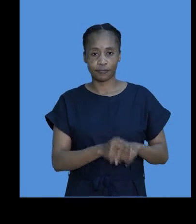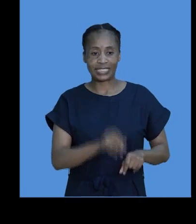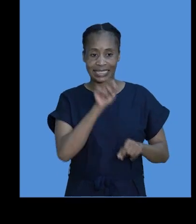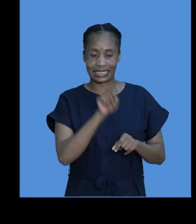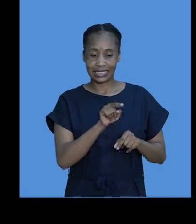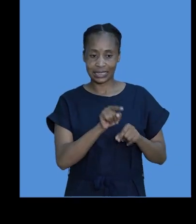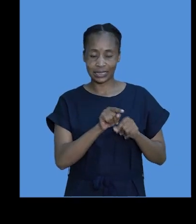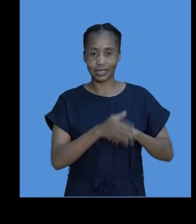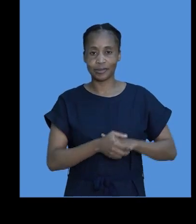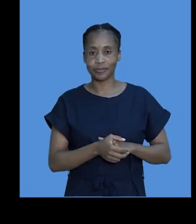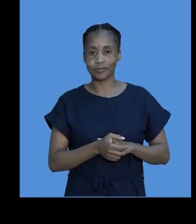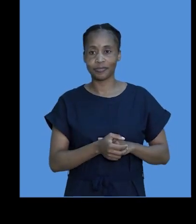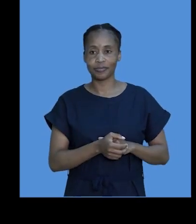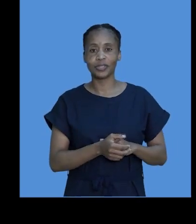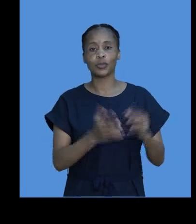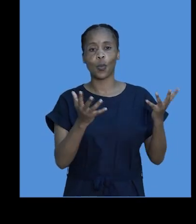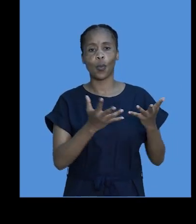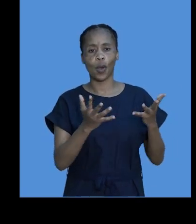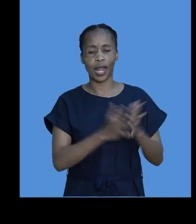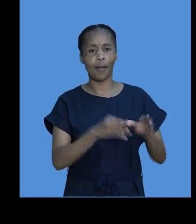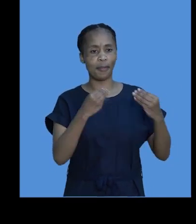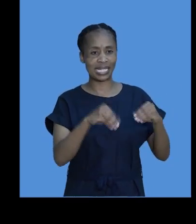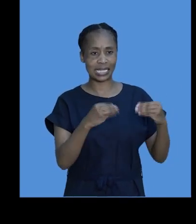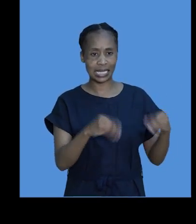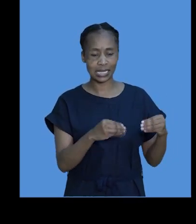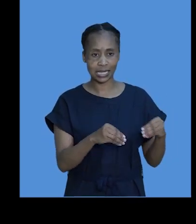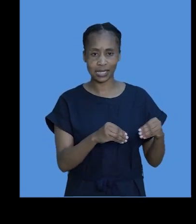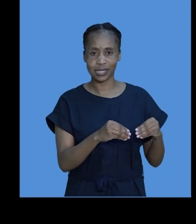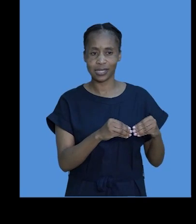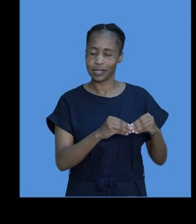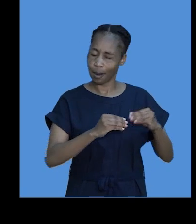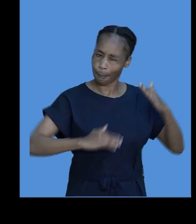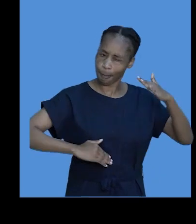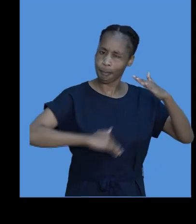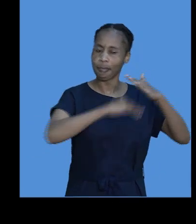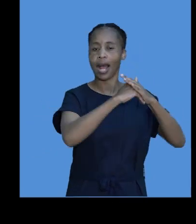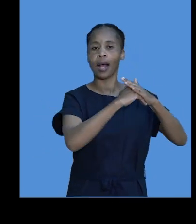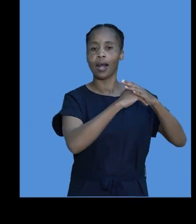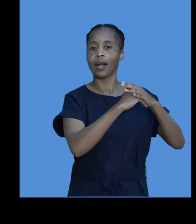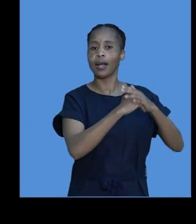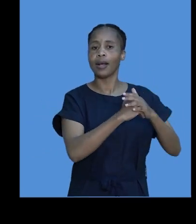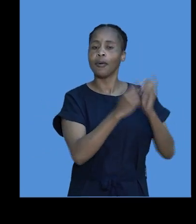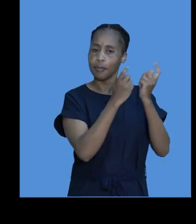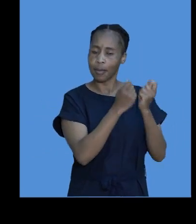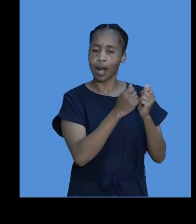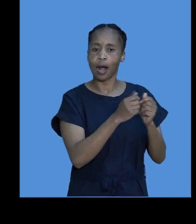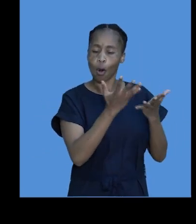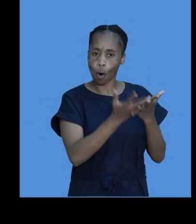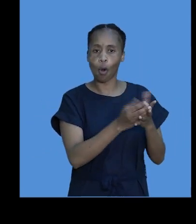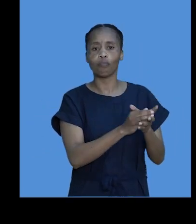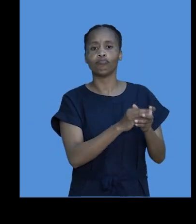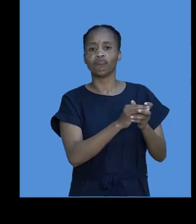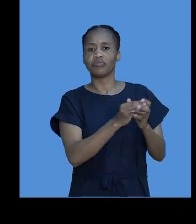Productive inefficiency, this is when businesses do not maximize output from given inputs